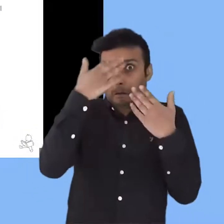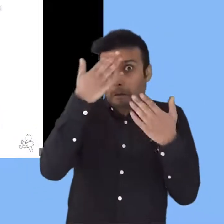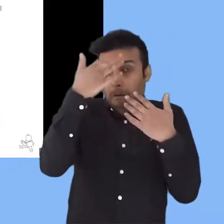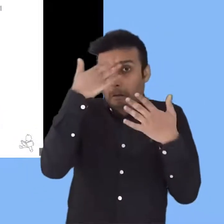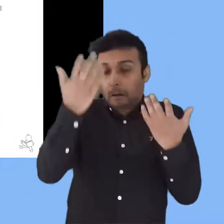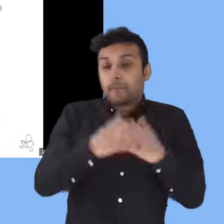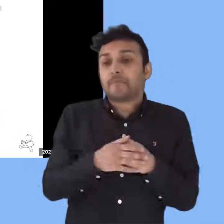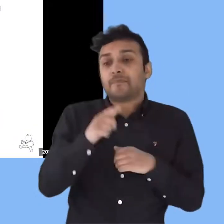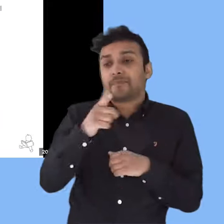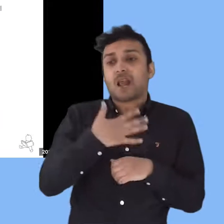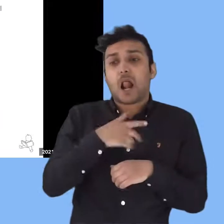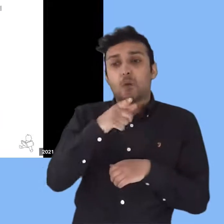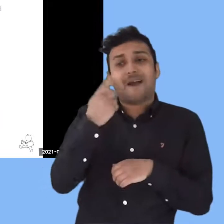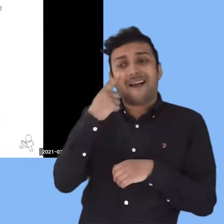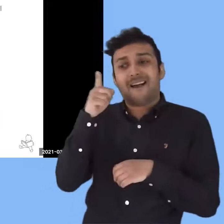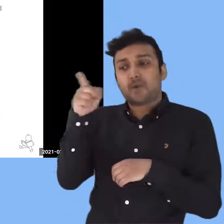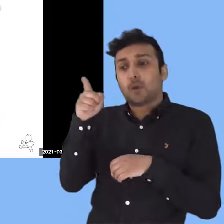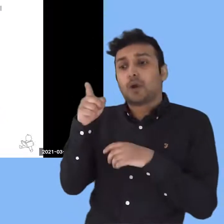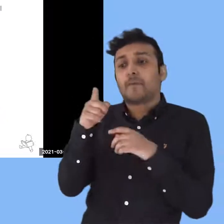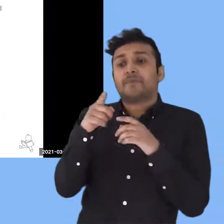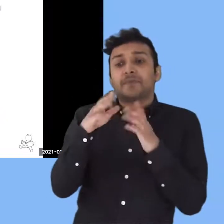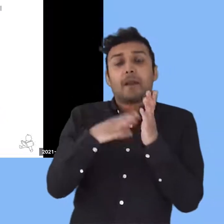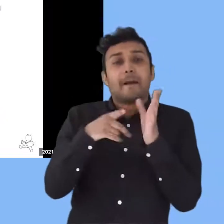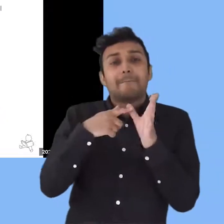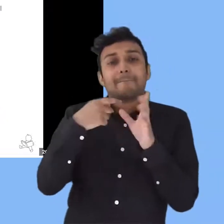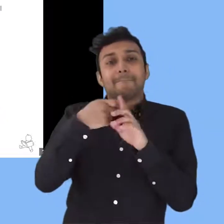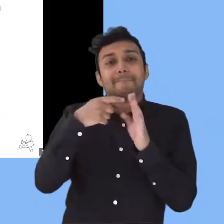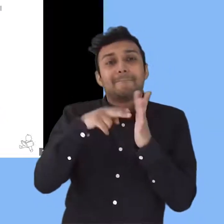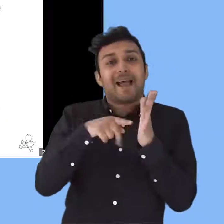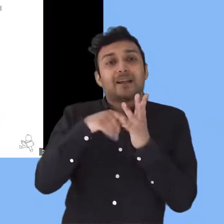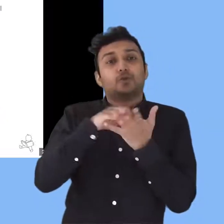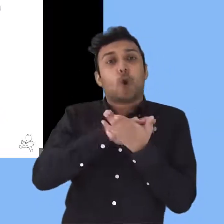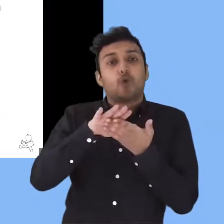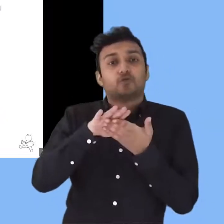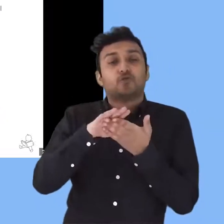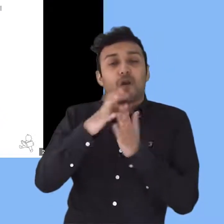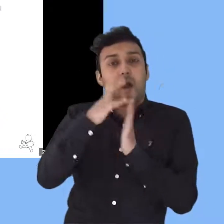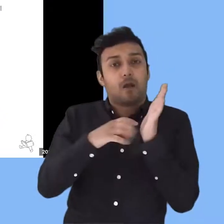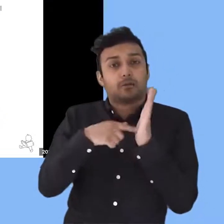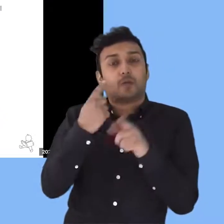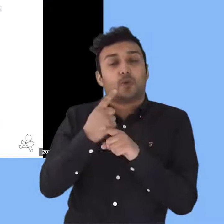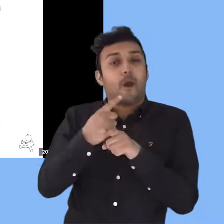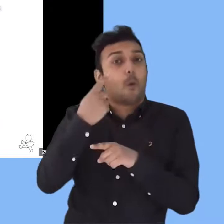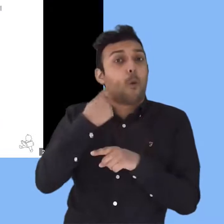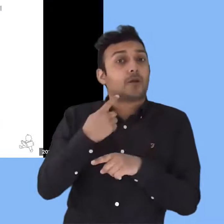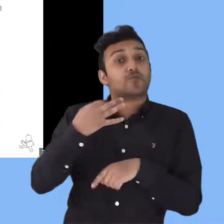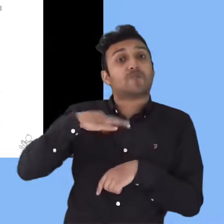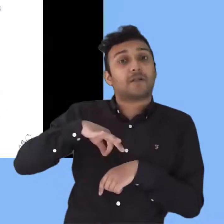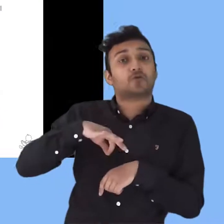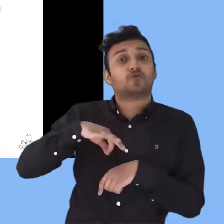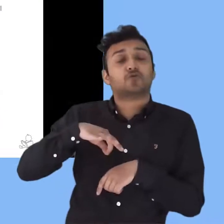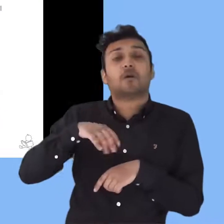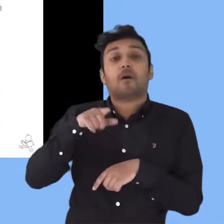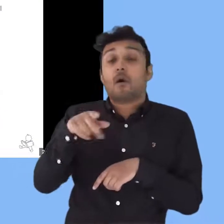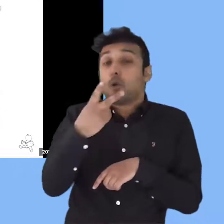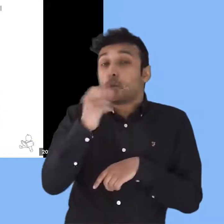direct you to Peggy McIntosh's article on white privilege. Just search that in Google and it's the first PDF you'll find. It's 20 years old, so it's a